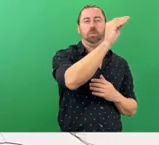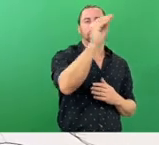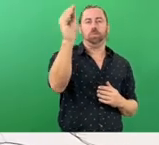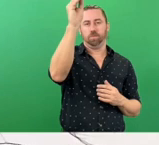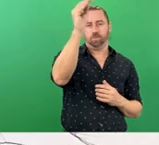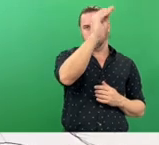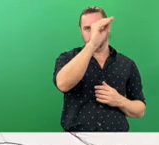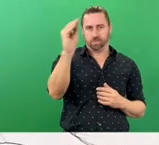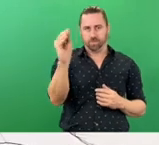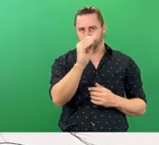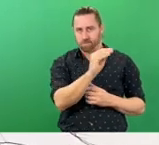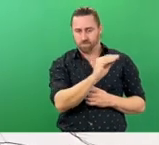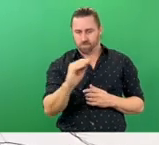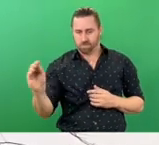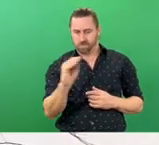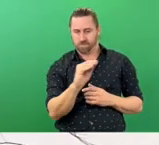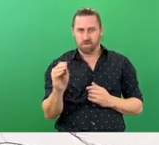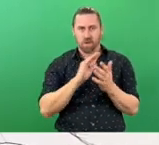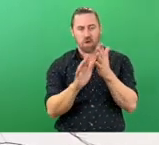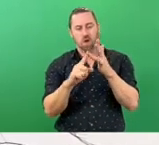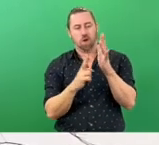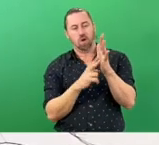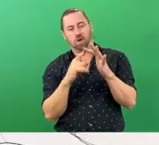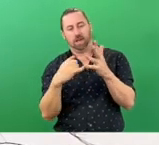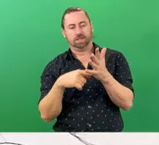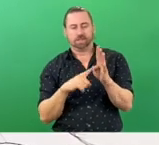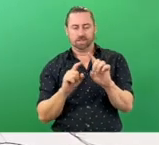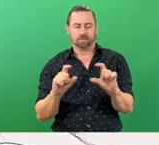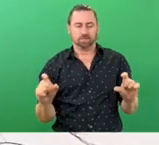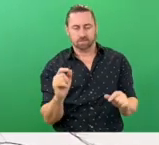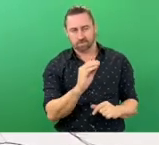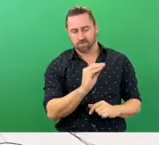okay? And I want to get the honesty panel right there down at the bottom too.